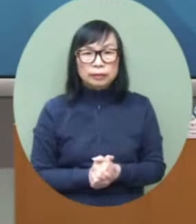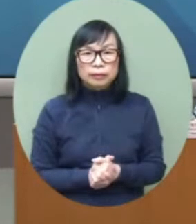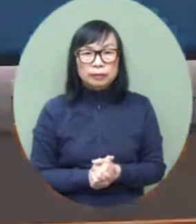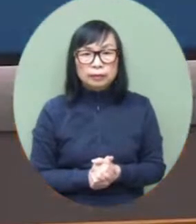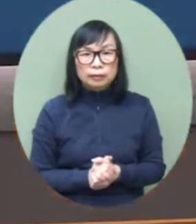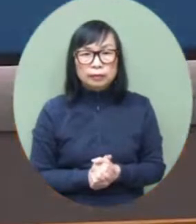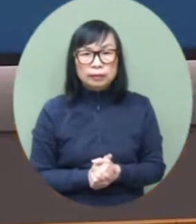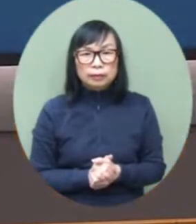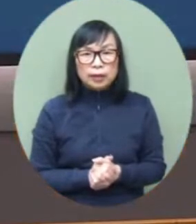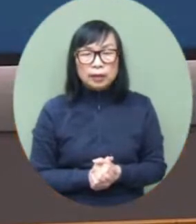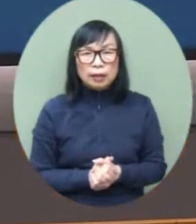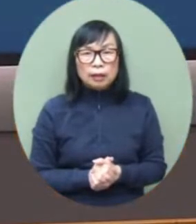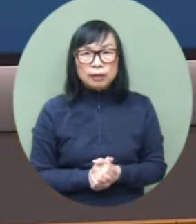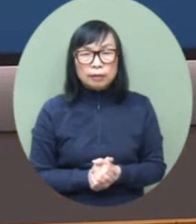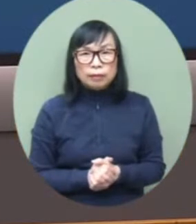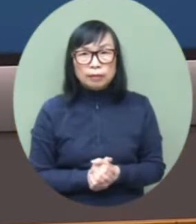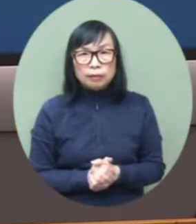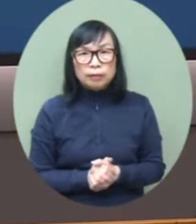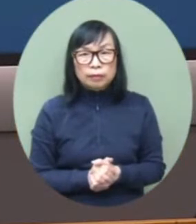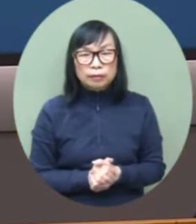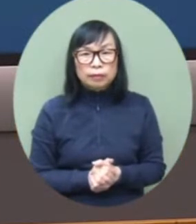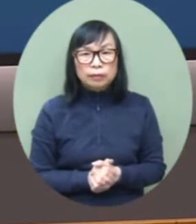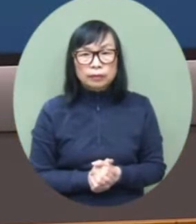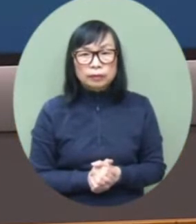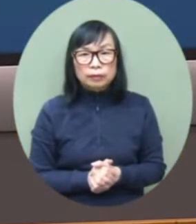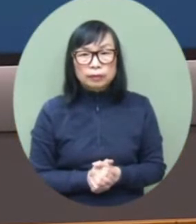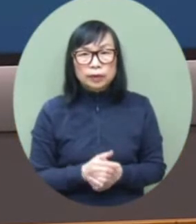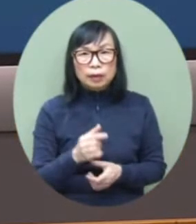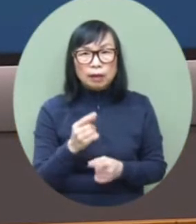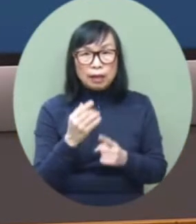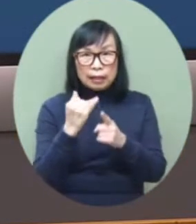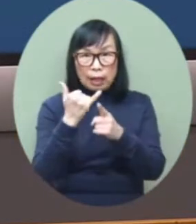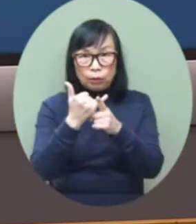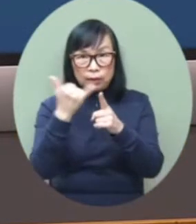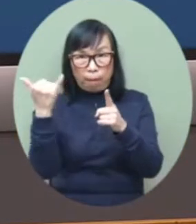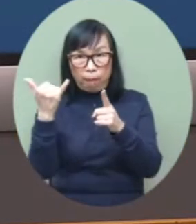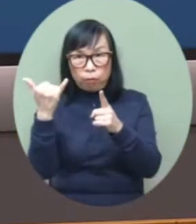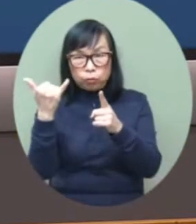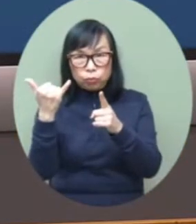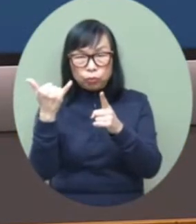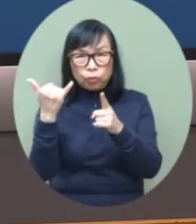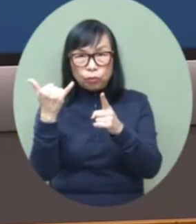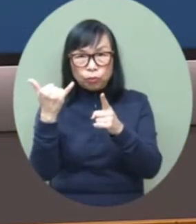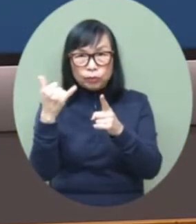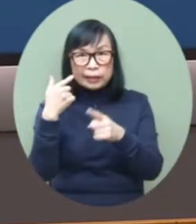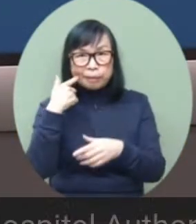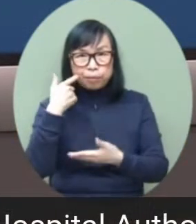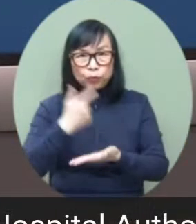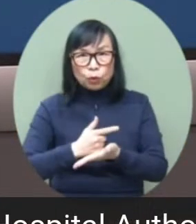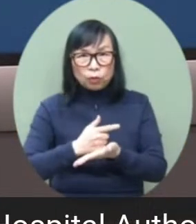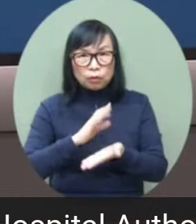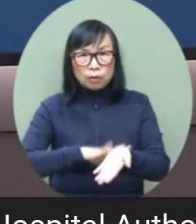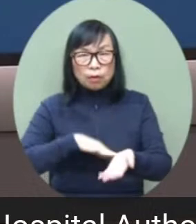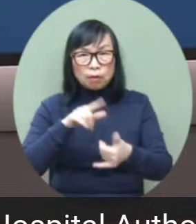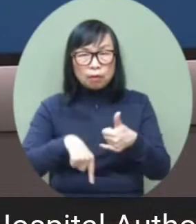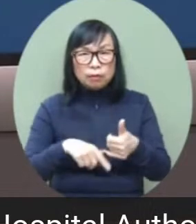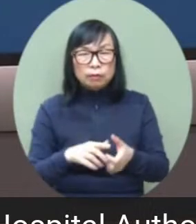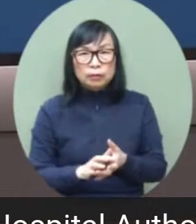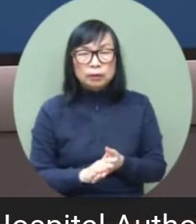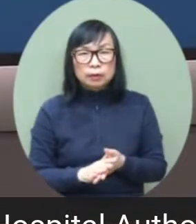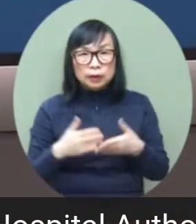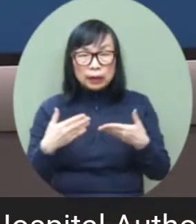16-something serious cases on hand at the moment. And for the management of the demand of patients in